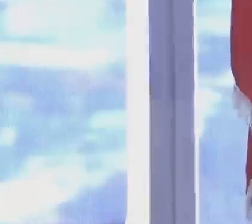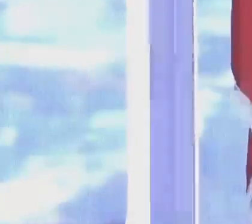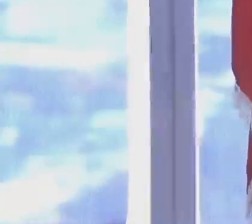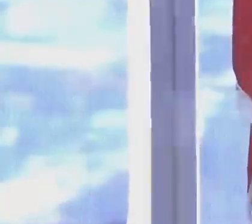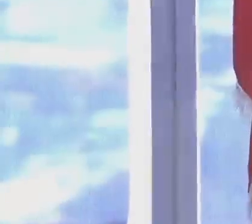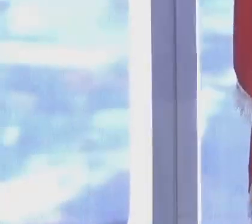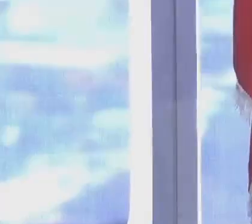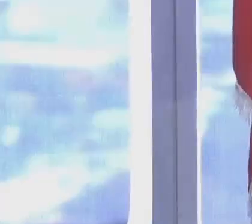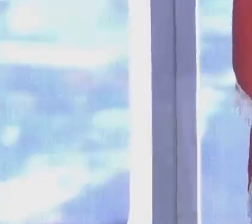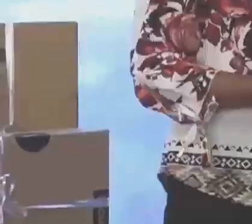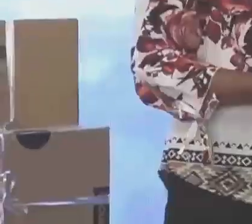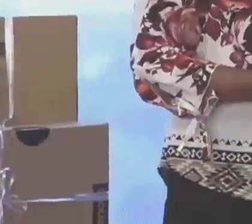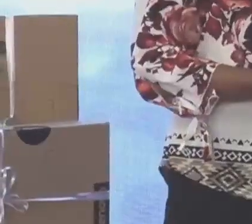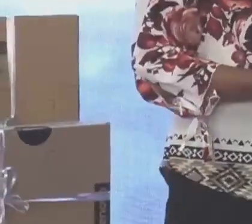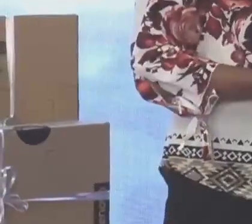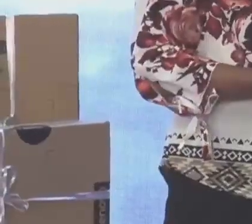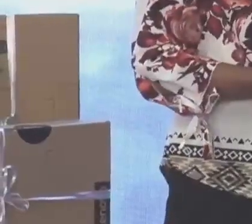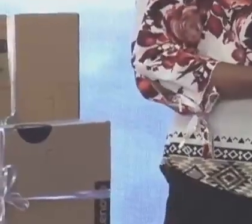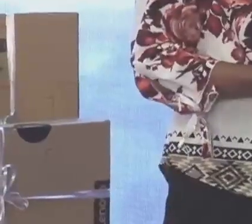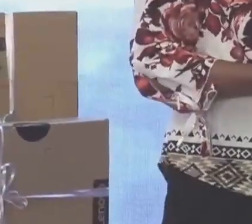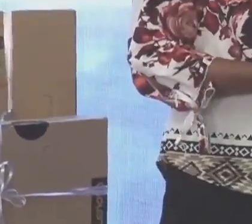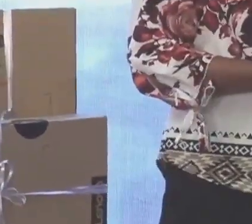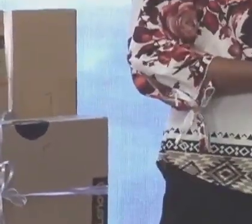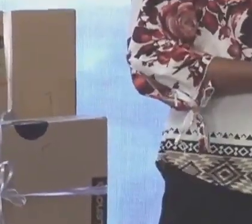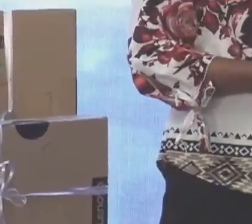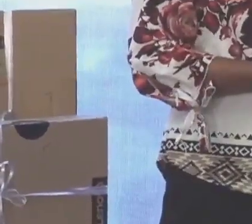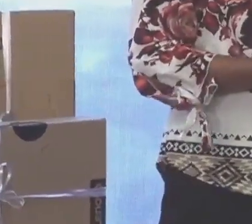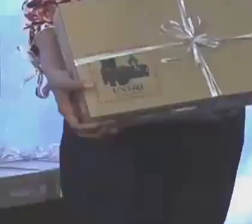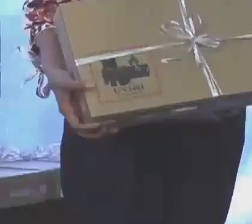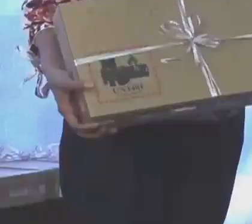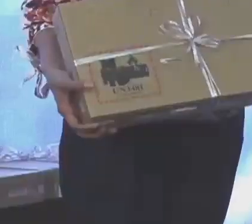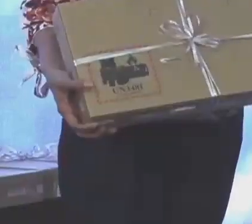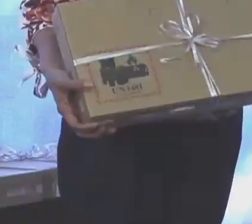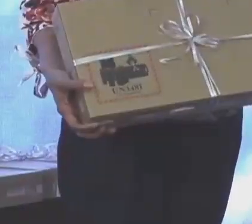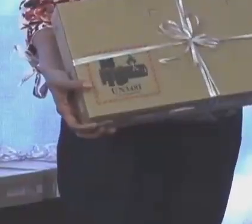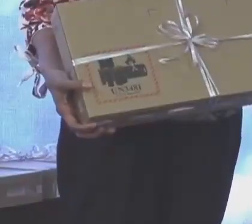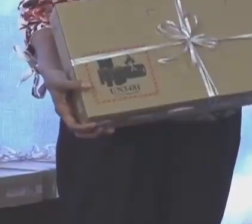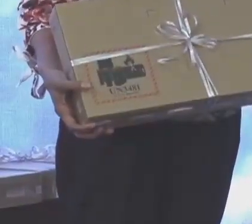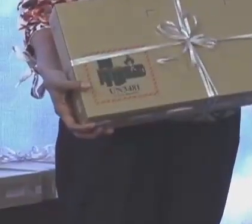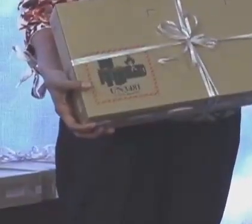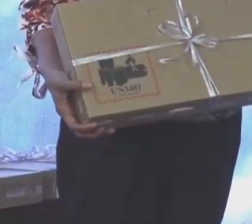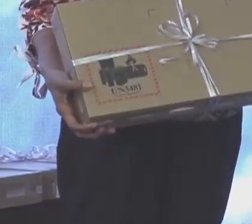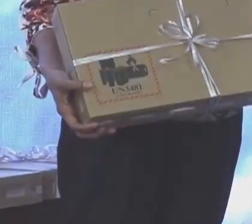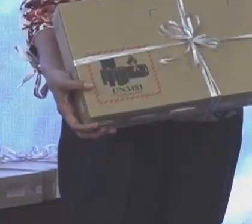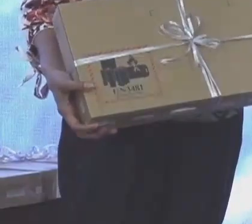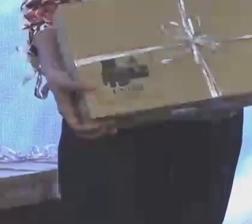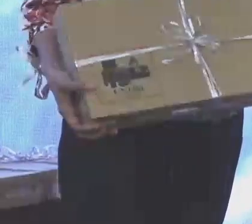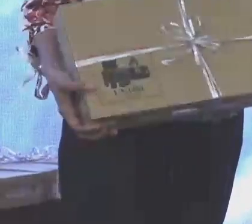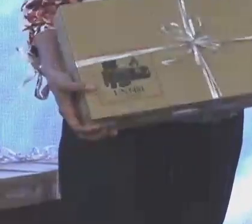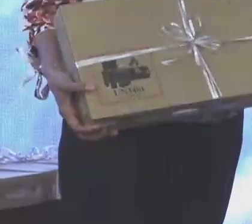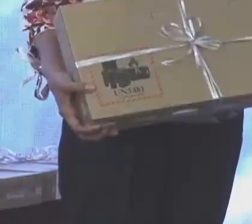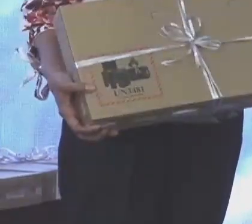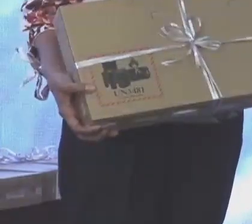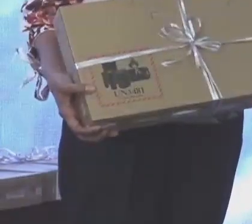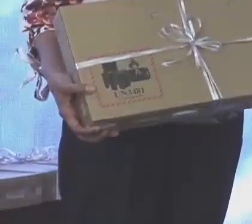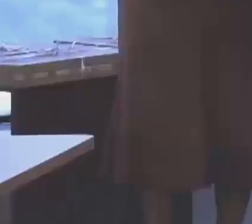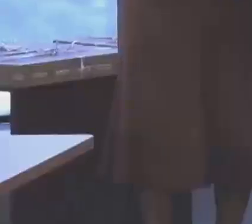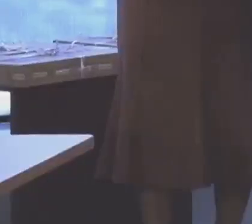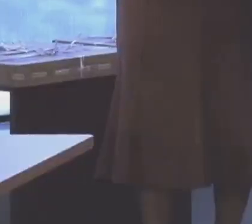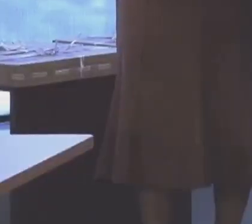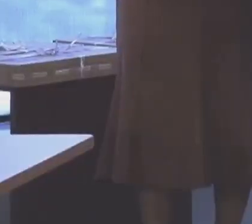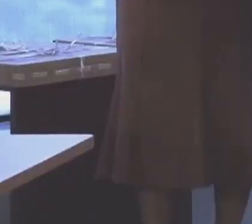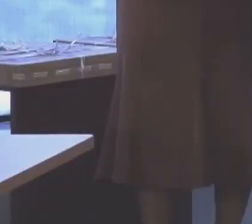digitize education. The first module in this digitization plan was the Adopt a School program, part of